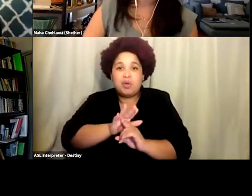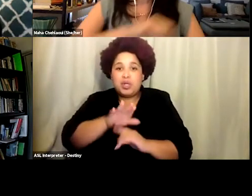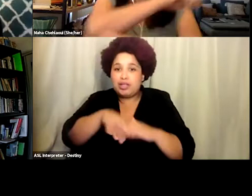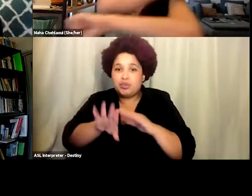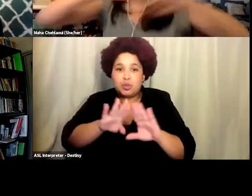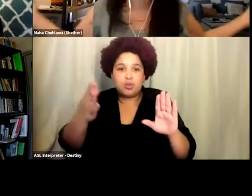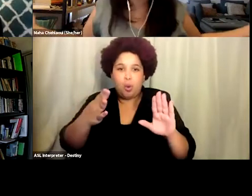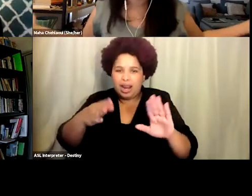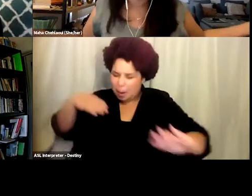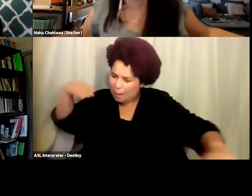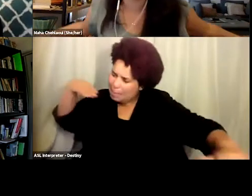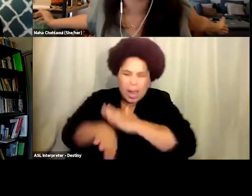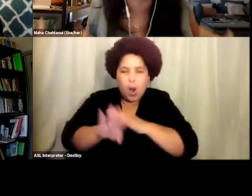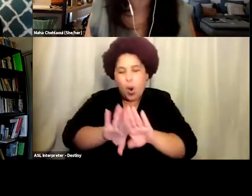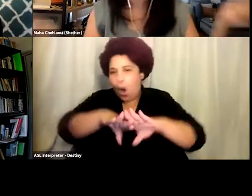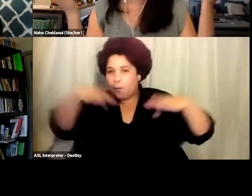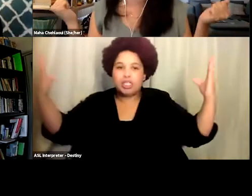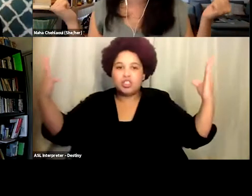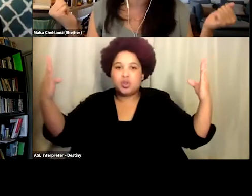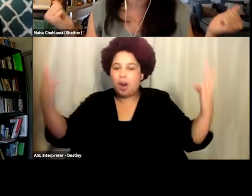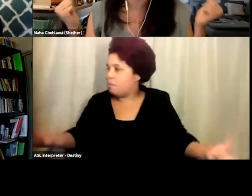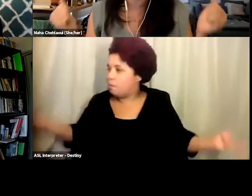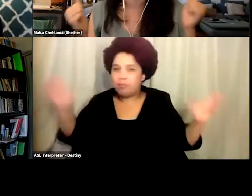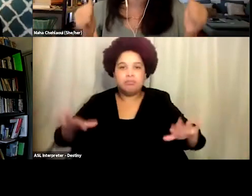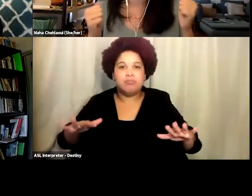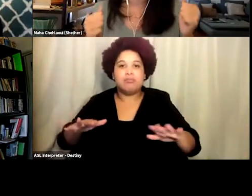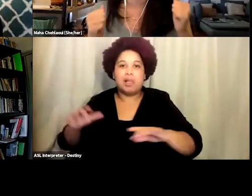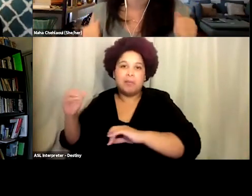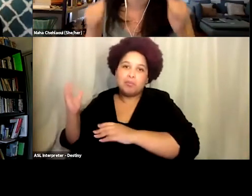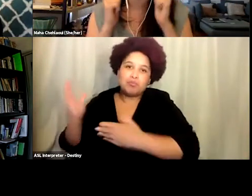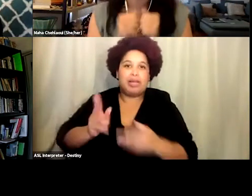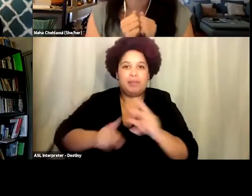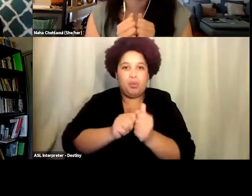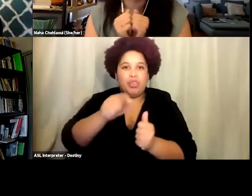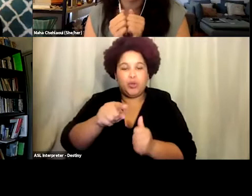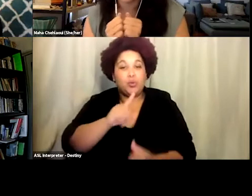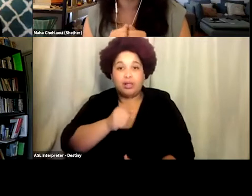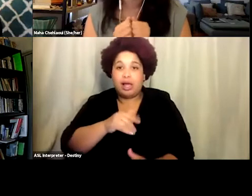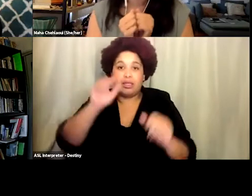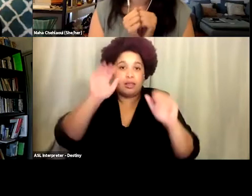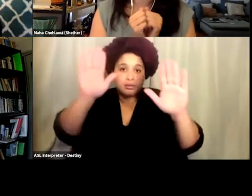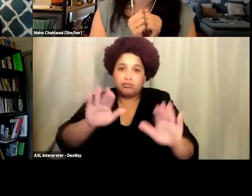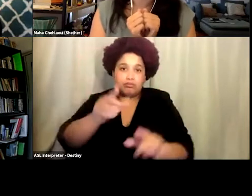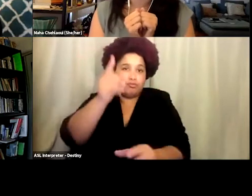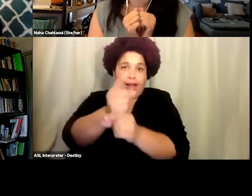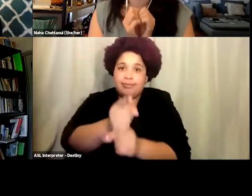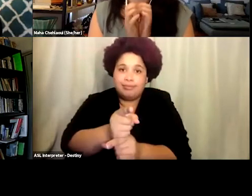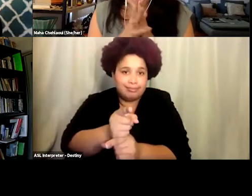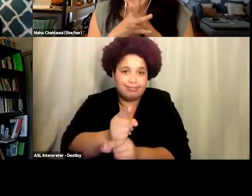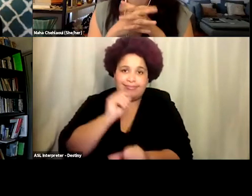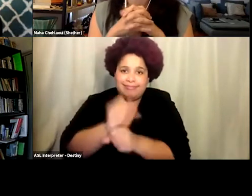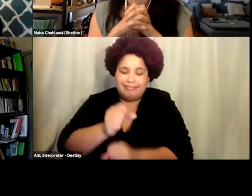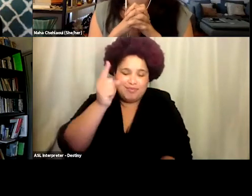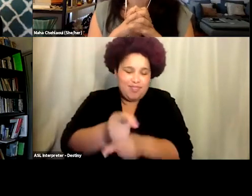door, bust open the door frame and bring as many people as you can with you. I think that is absolutely right. And I